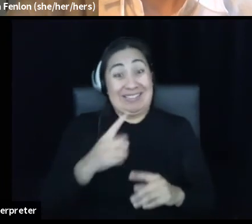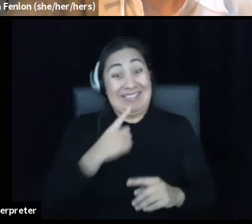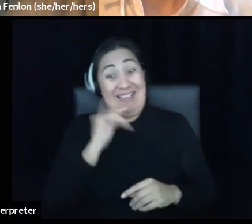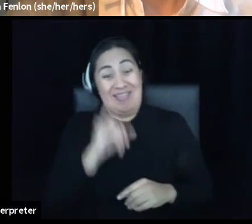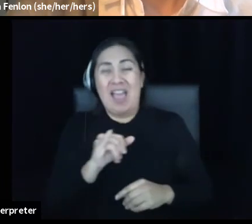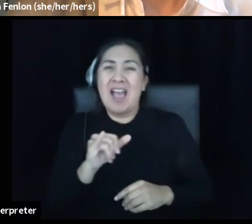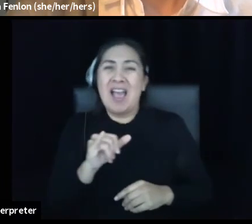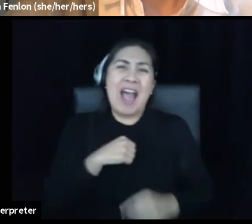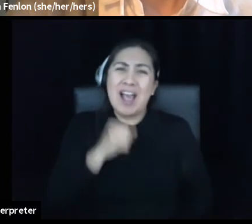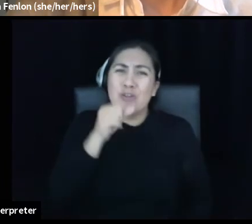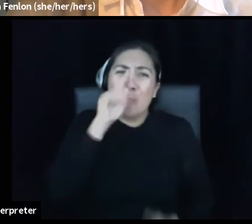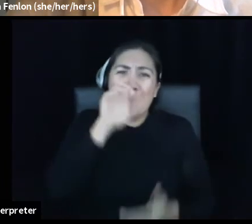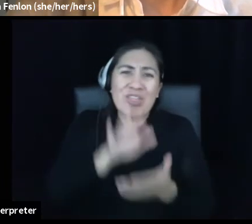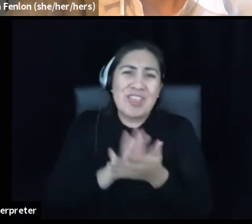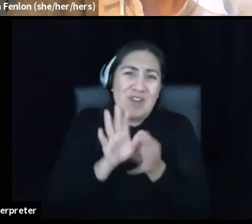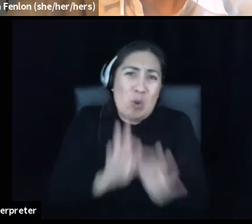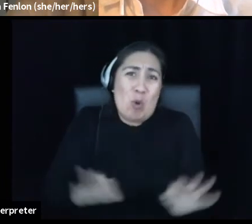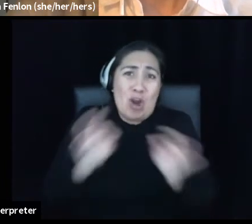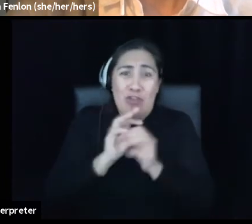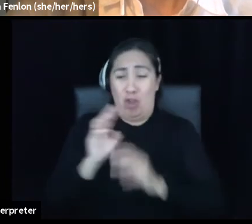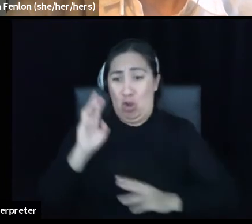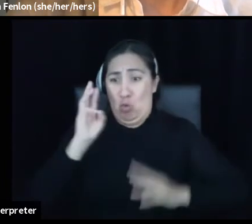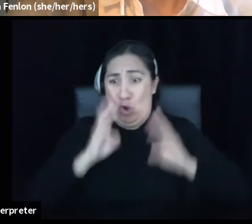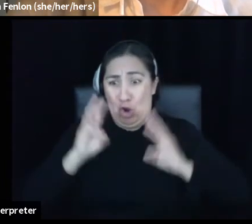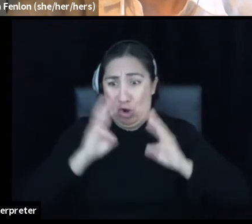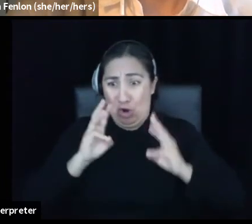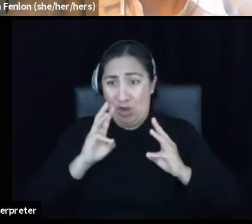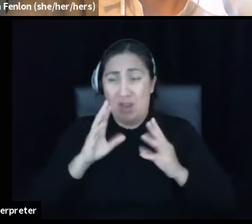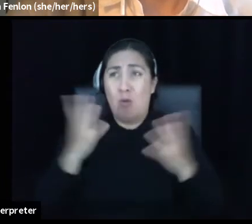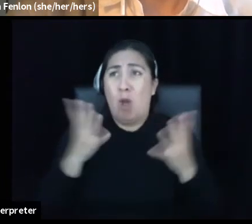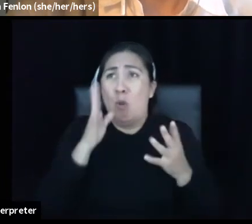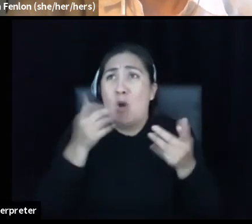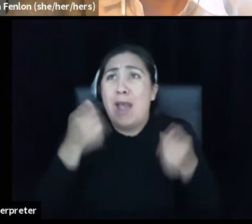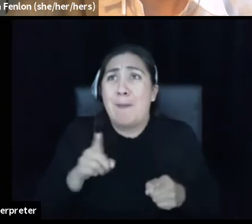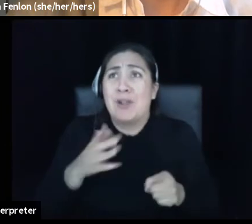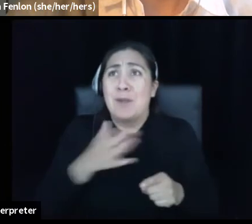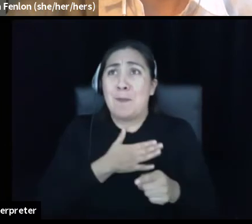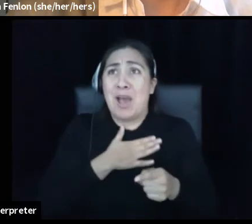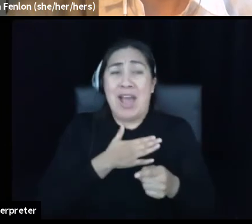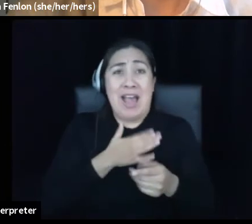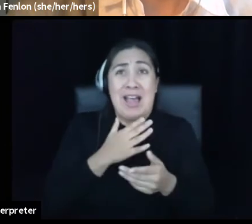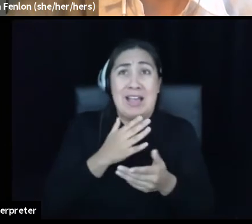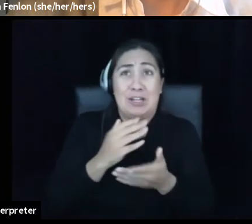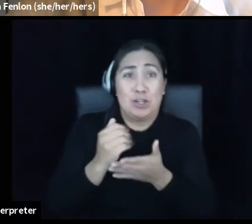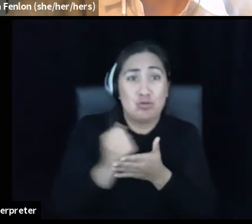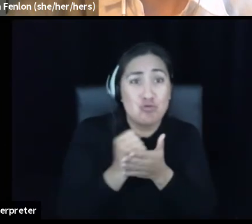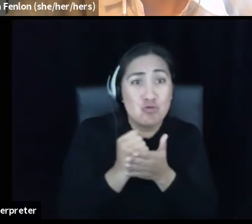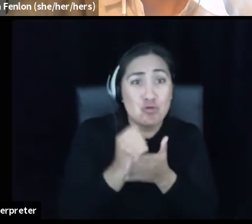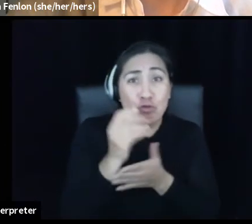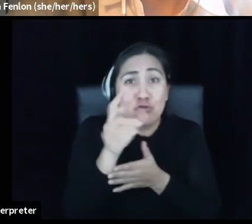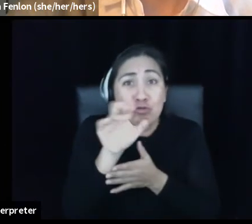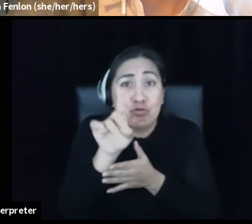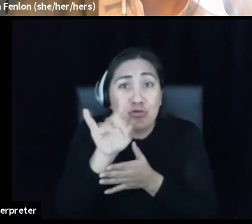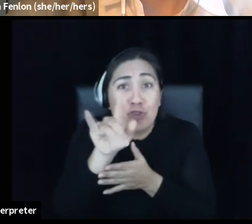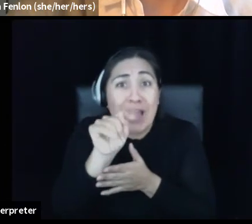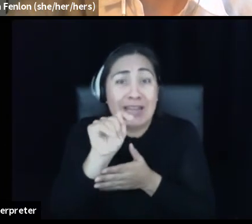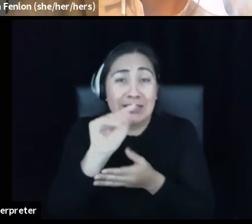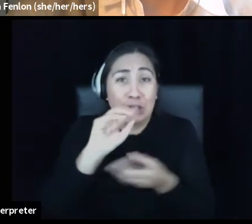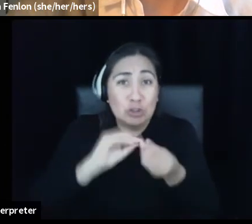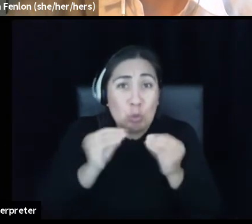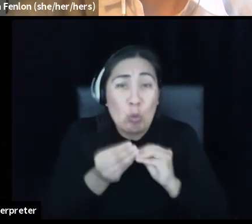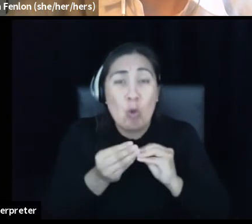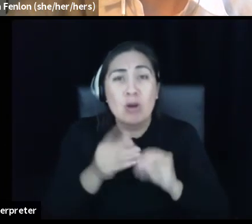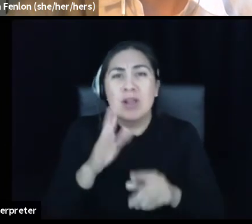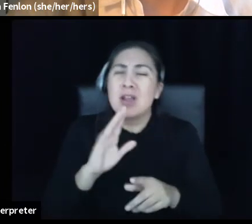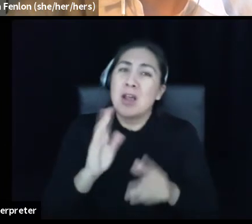credit unless you're like getting ready to buy a house. It's not worth worrying about what's going to happen to your credit. It's worth figuring out how to get